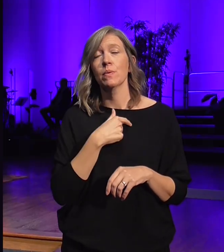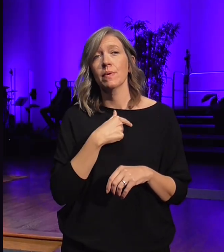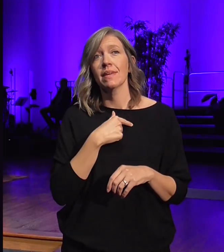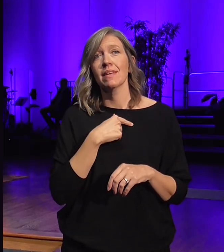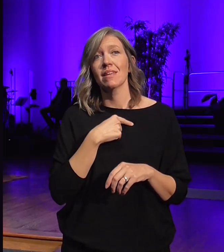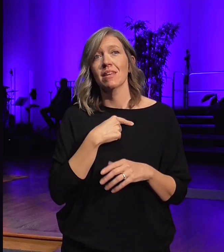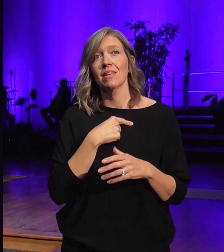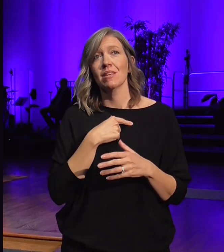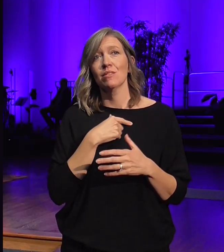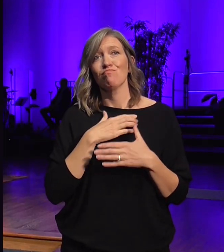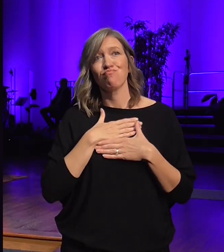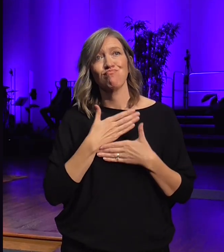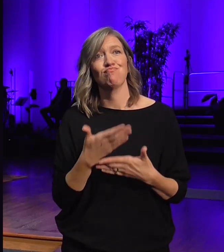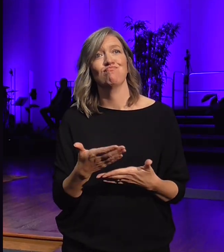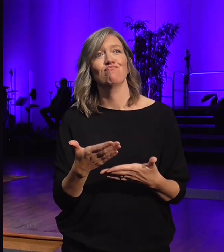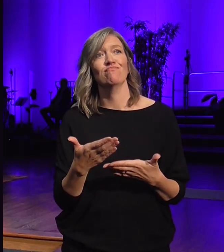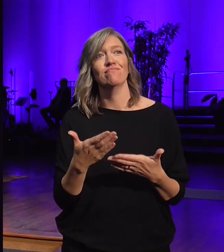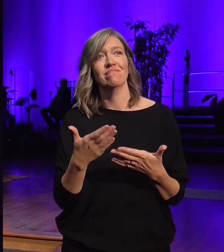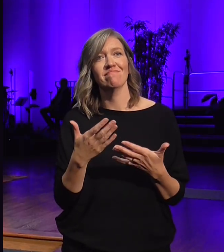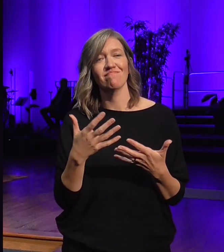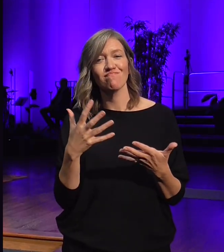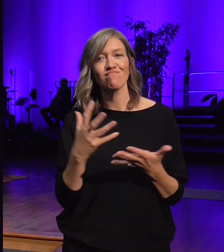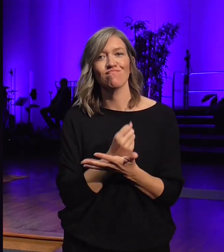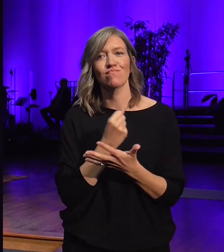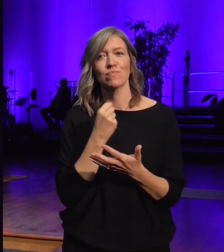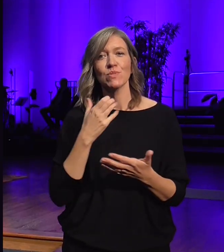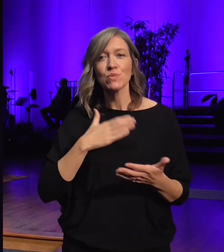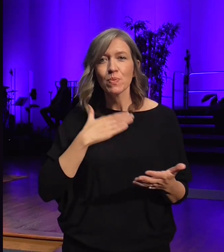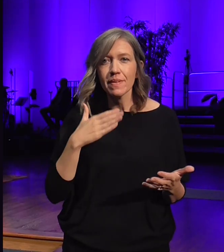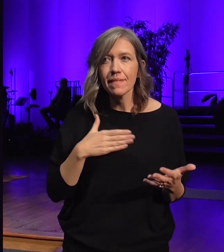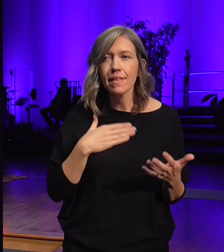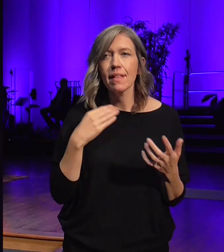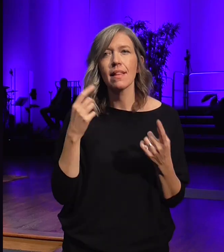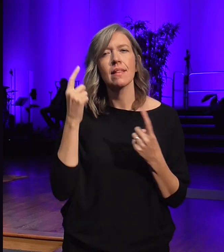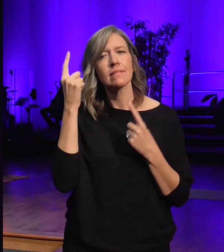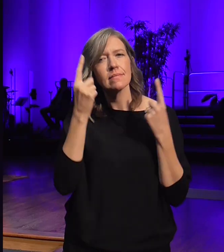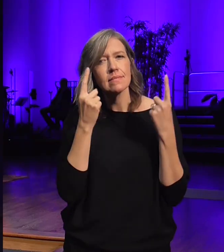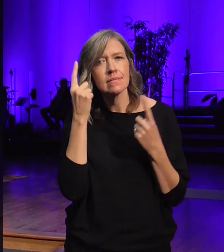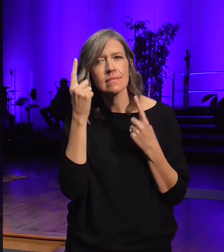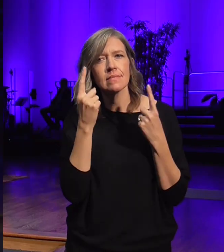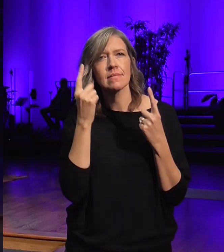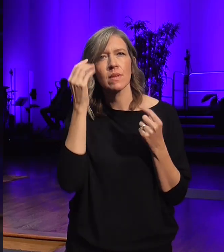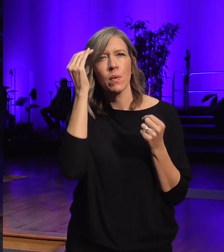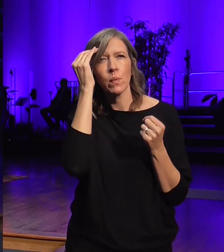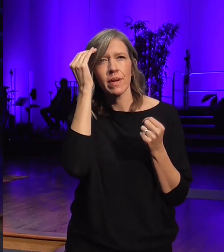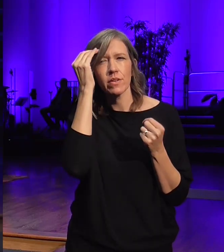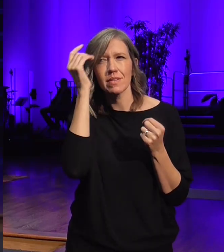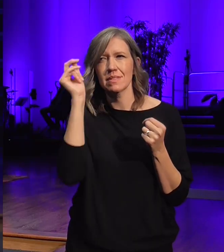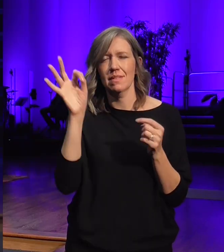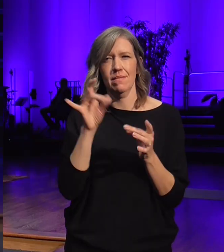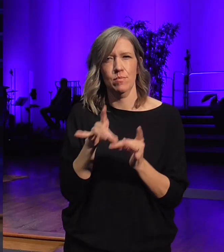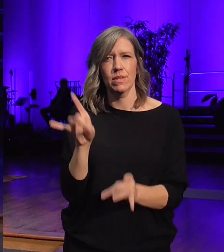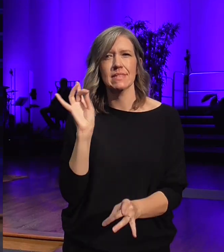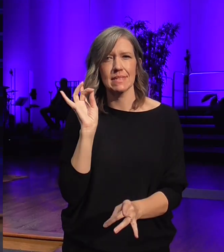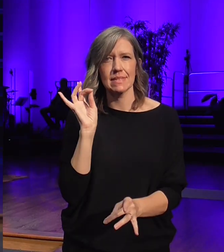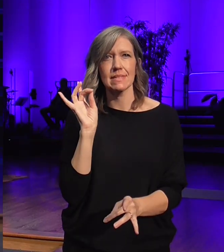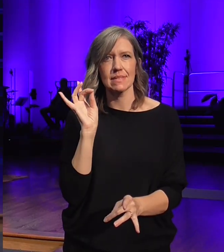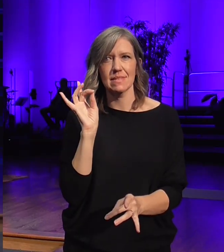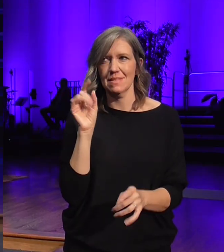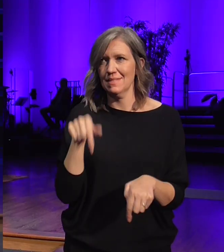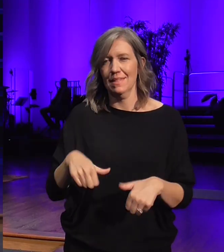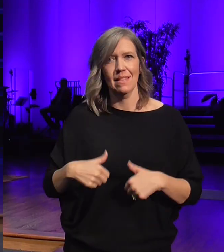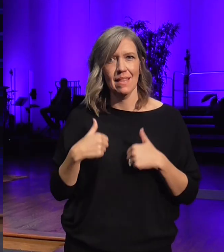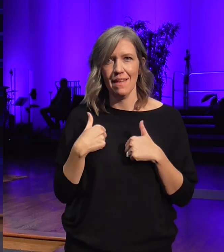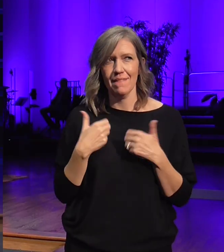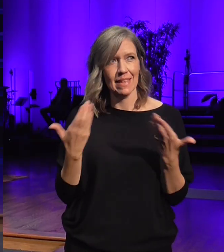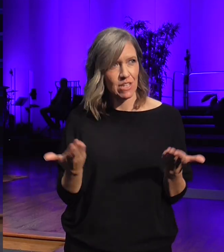a joyful, mindful, conscious awareness of this presence as our very